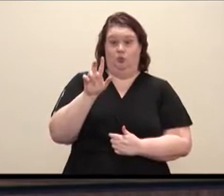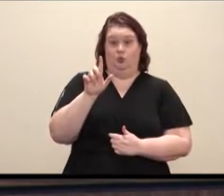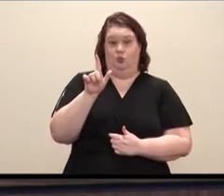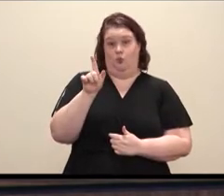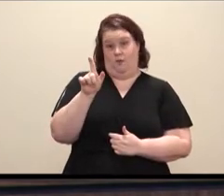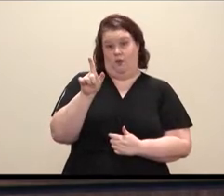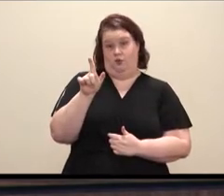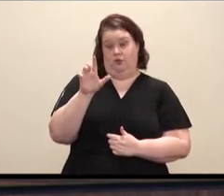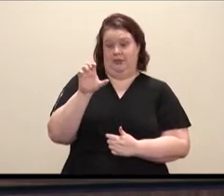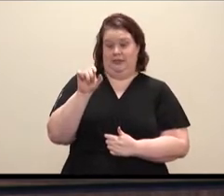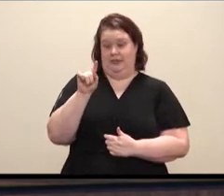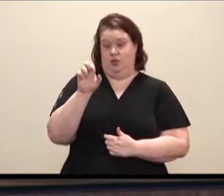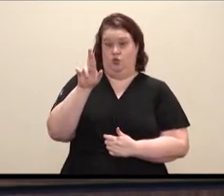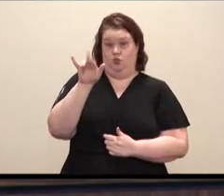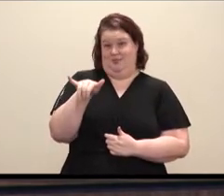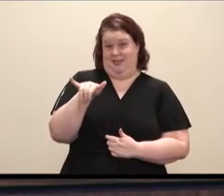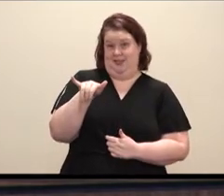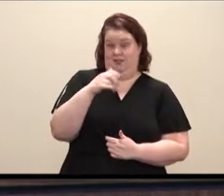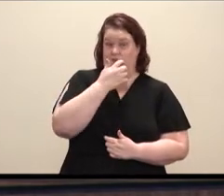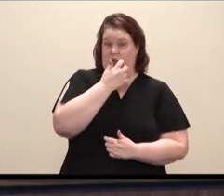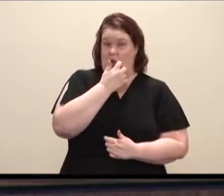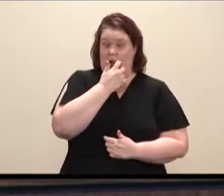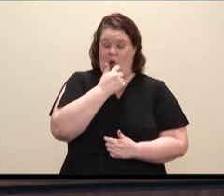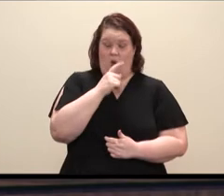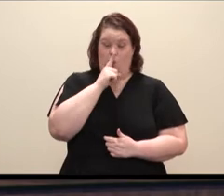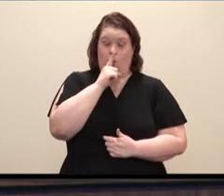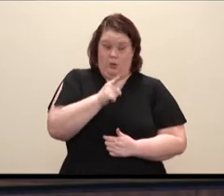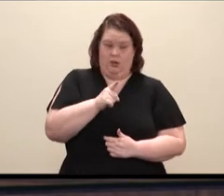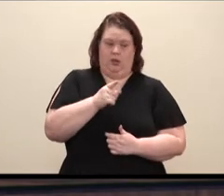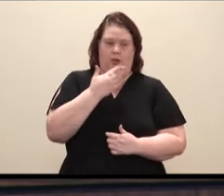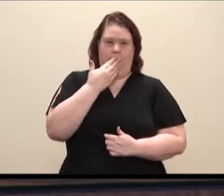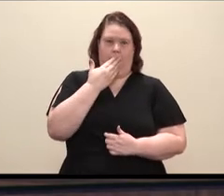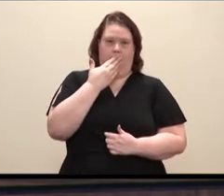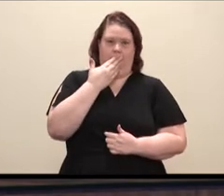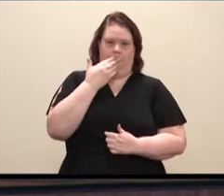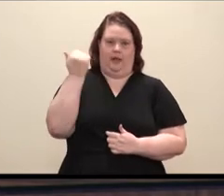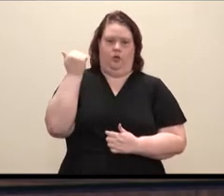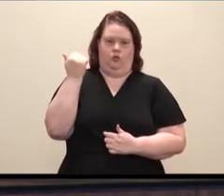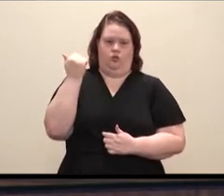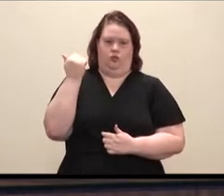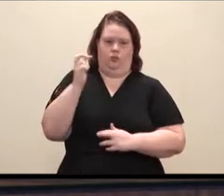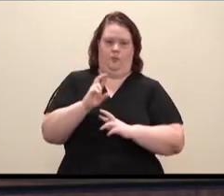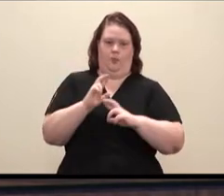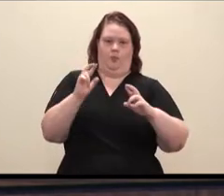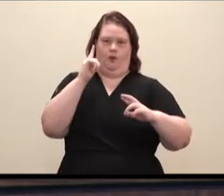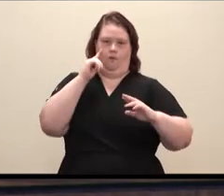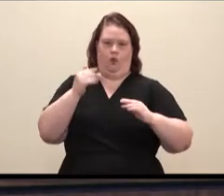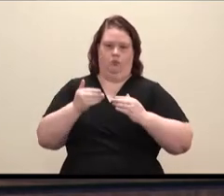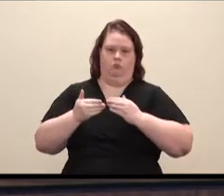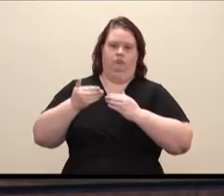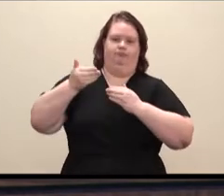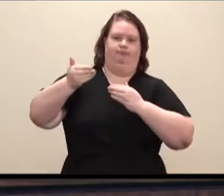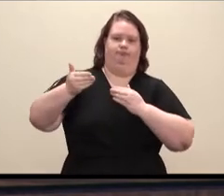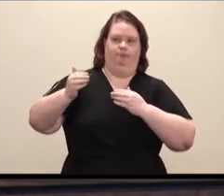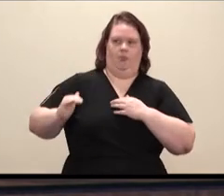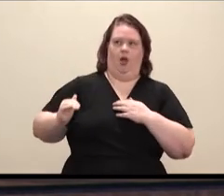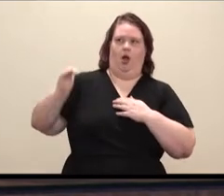serve them in a way that they would be beneficial to them and would prepare them for, you know, their next stage of life.